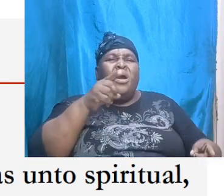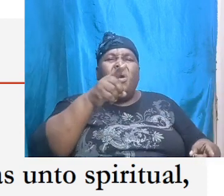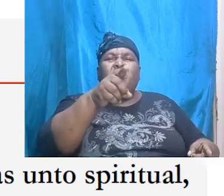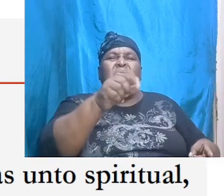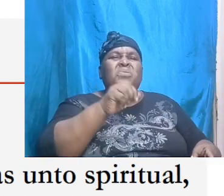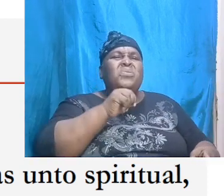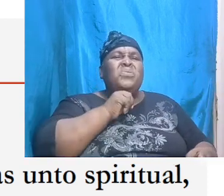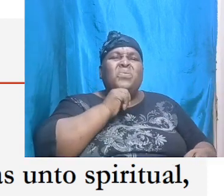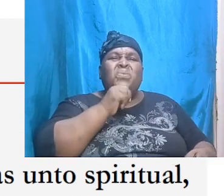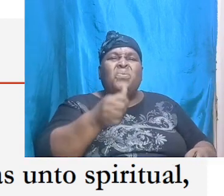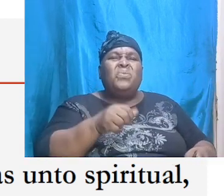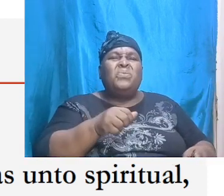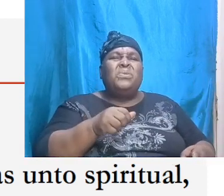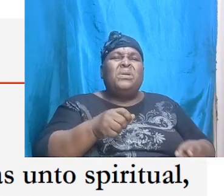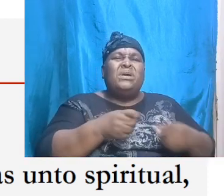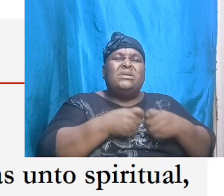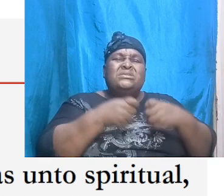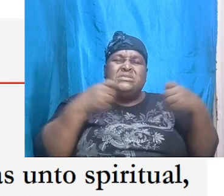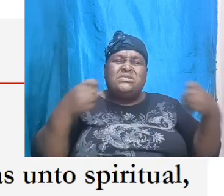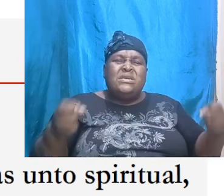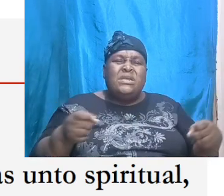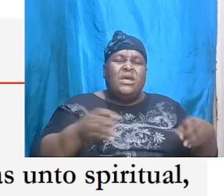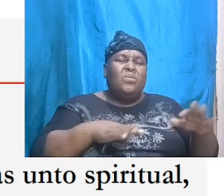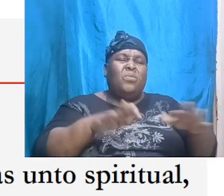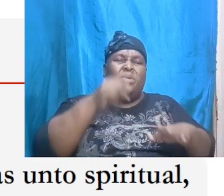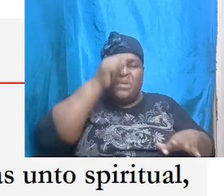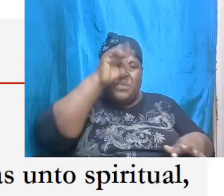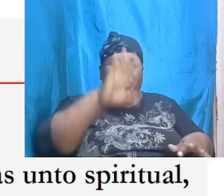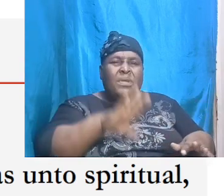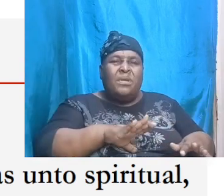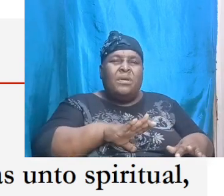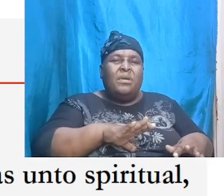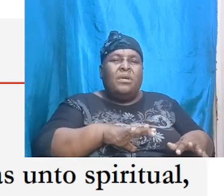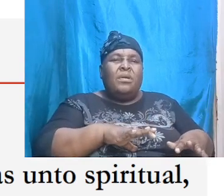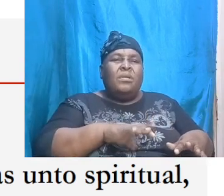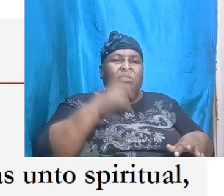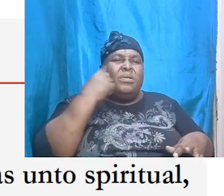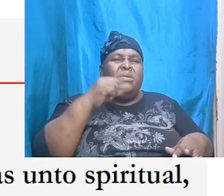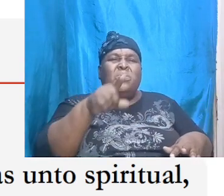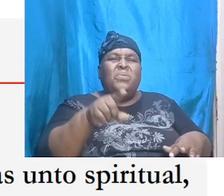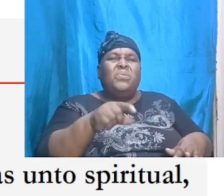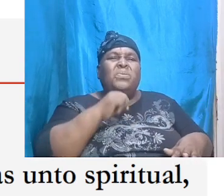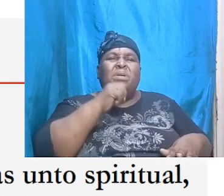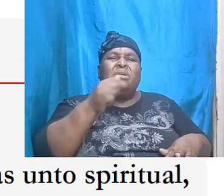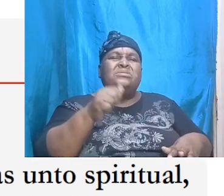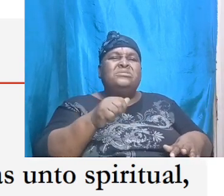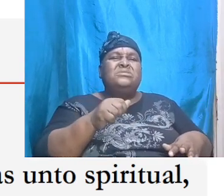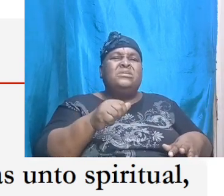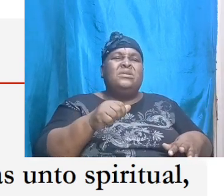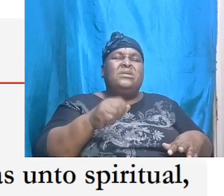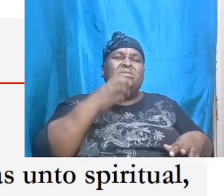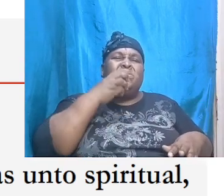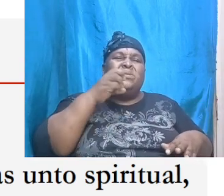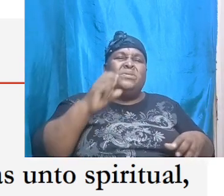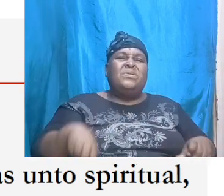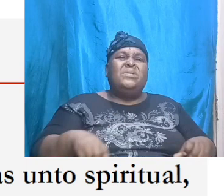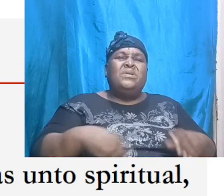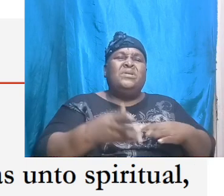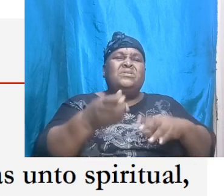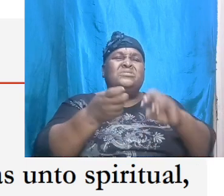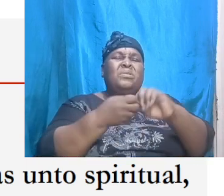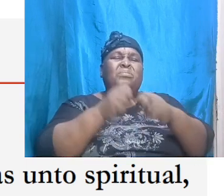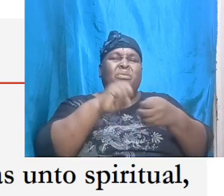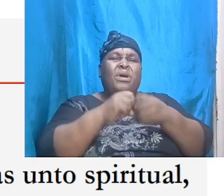and walk as men? For while one said, I am of Paul, and one, I am of Paulus, are ye not carnal? So he's saying that, look here, there's some issues here. There's some issue